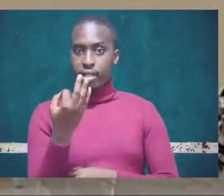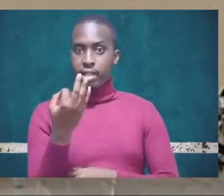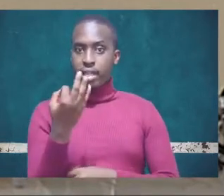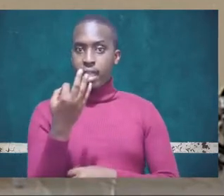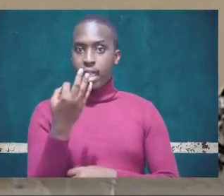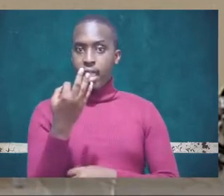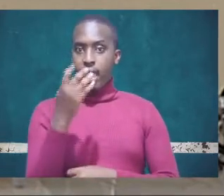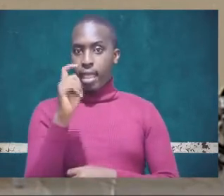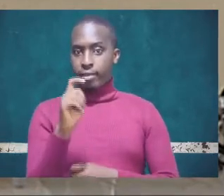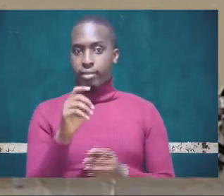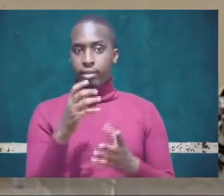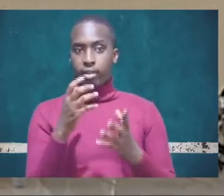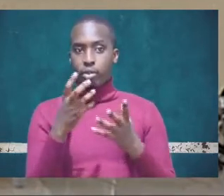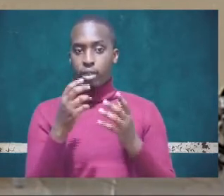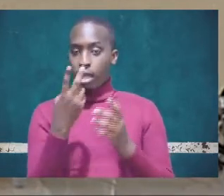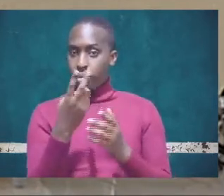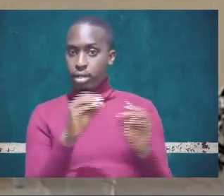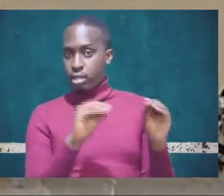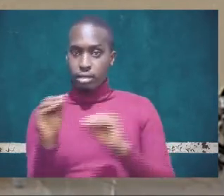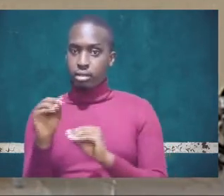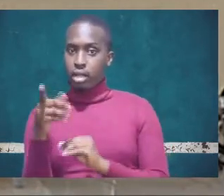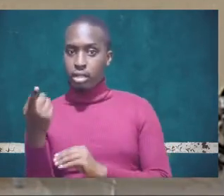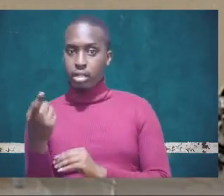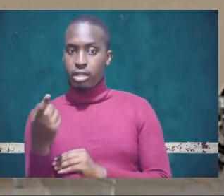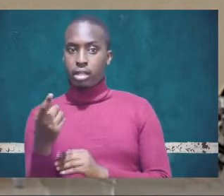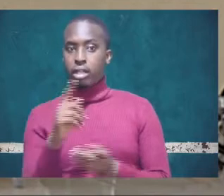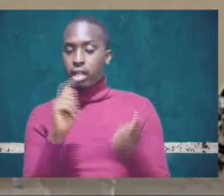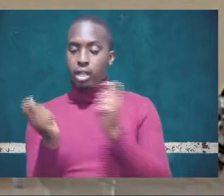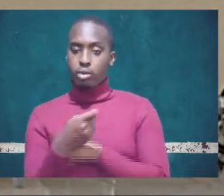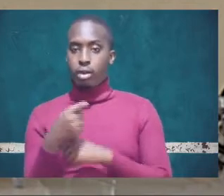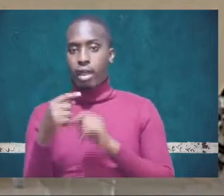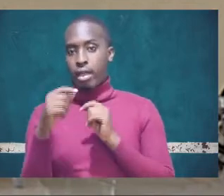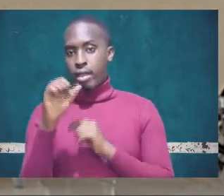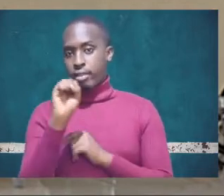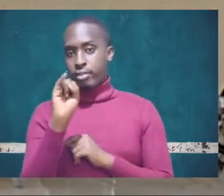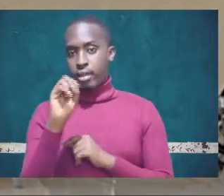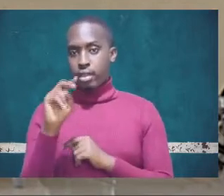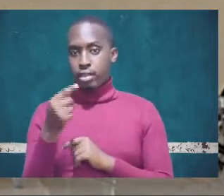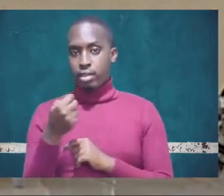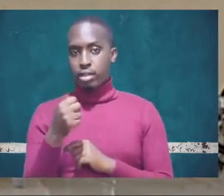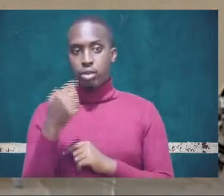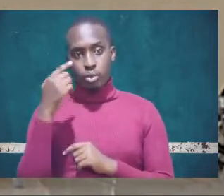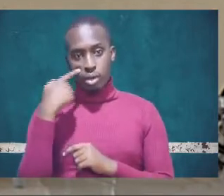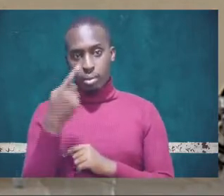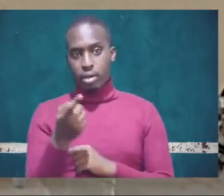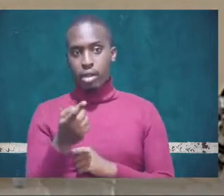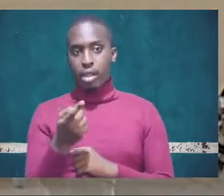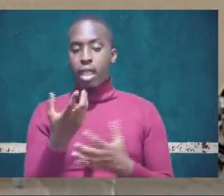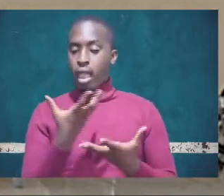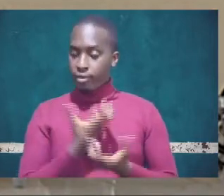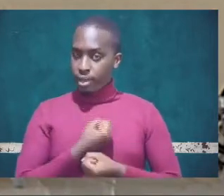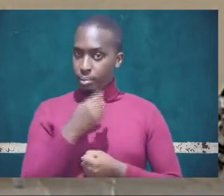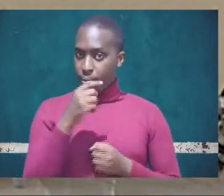take this one, it goes over there. When it goes over there, it changes the sign. You now have 14. Here it has